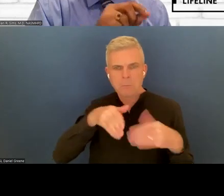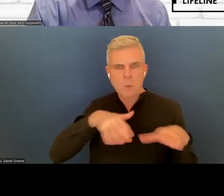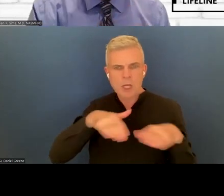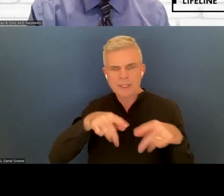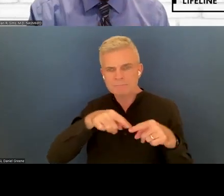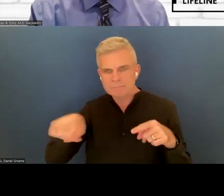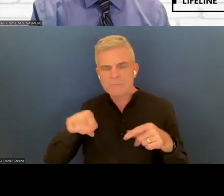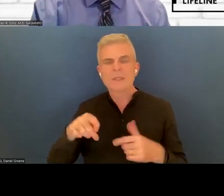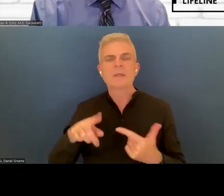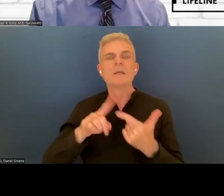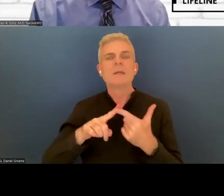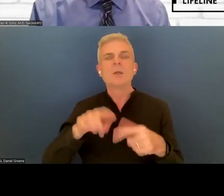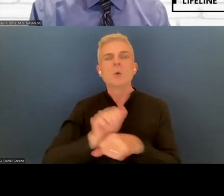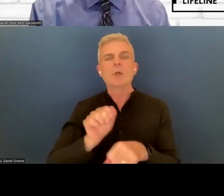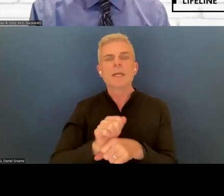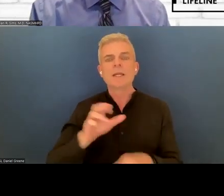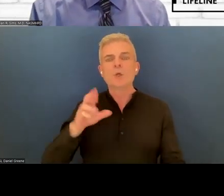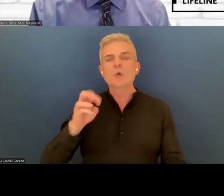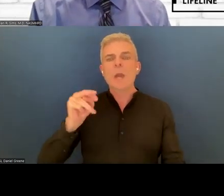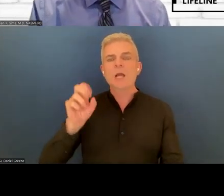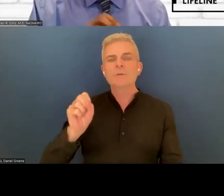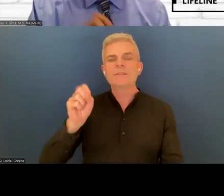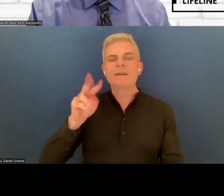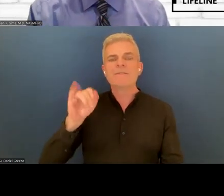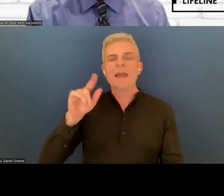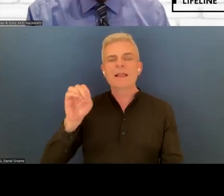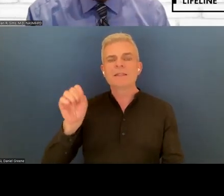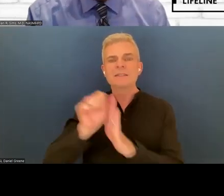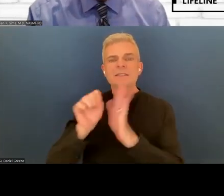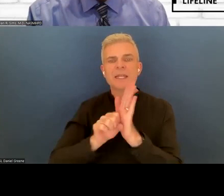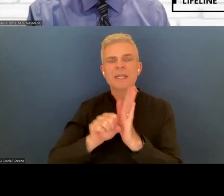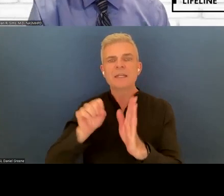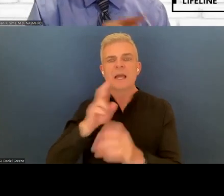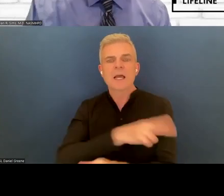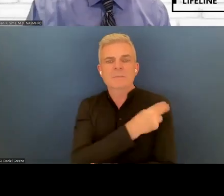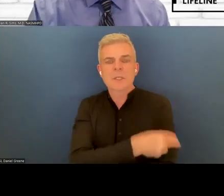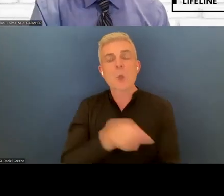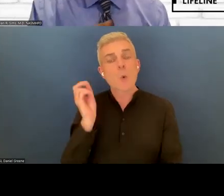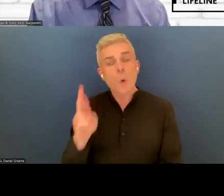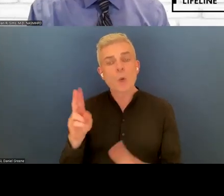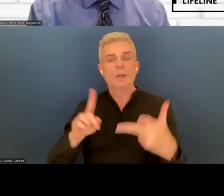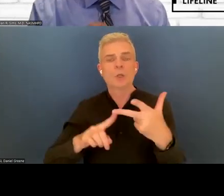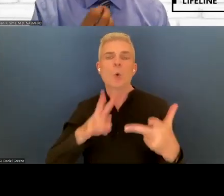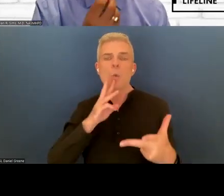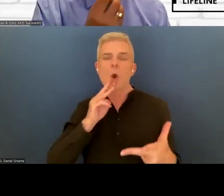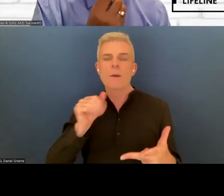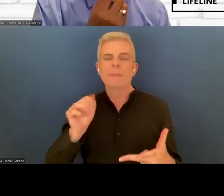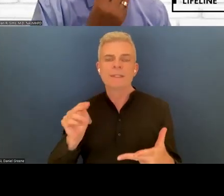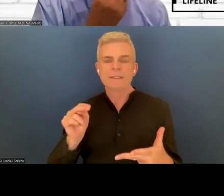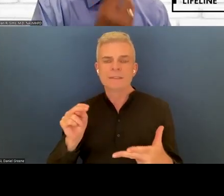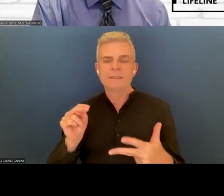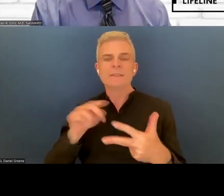at a place called Crownsville State Hospital, or you were a waterman. So when you look at all three of those aspects, you see that